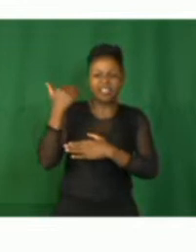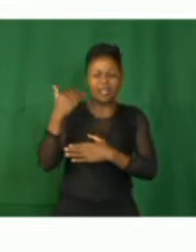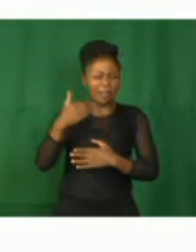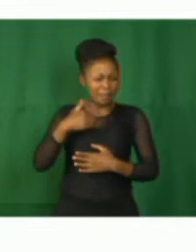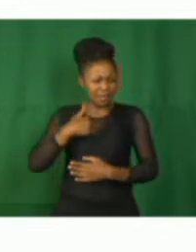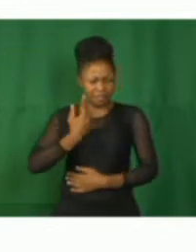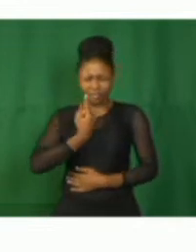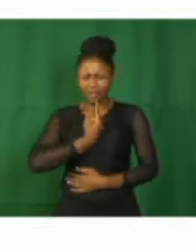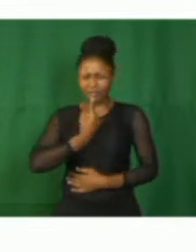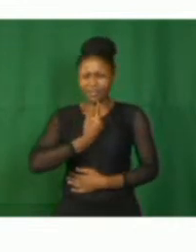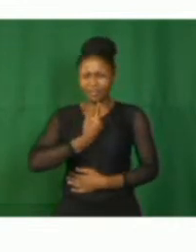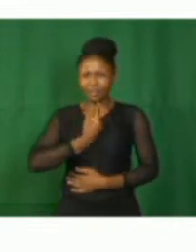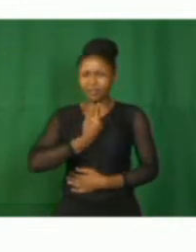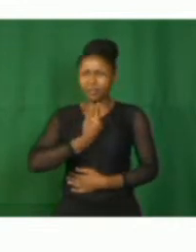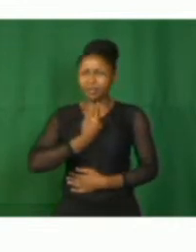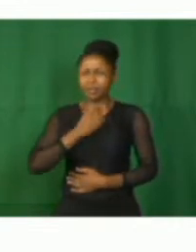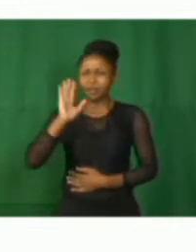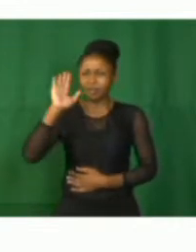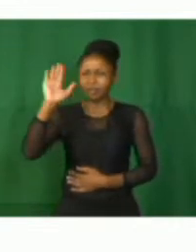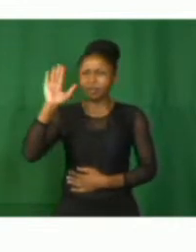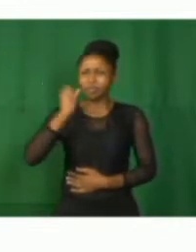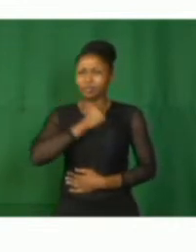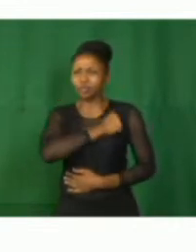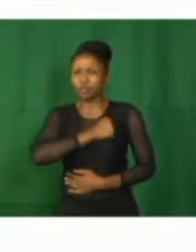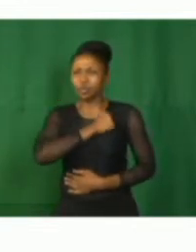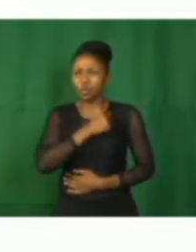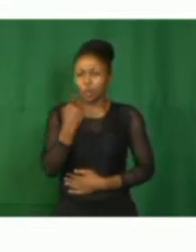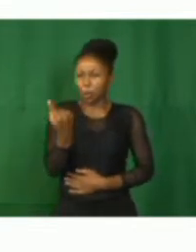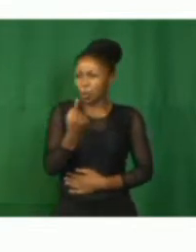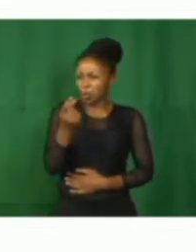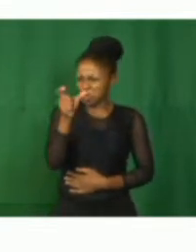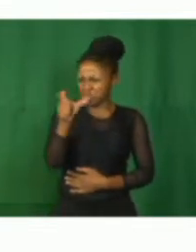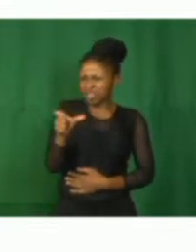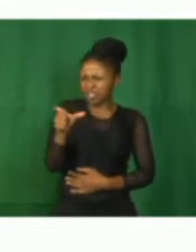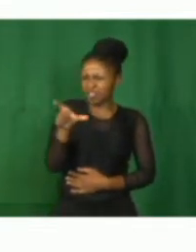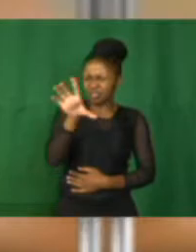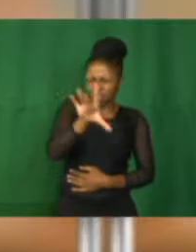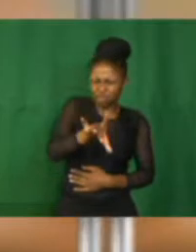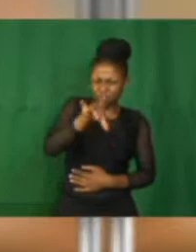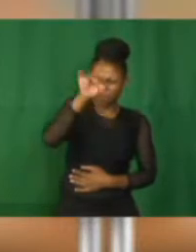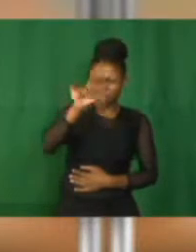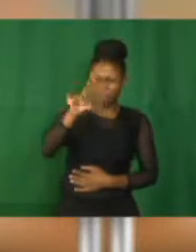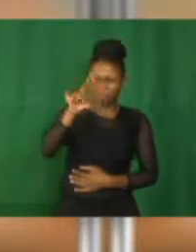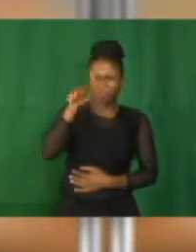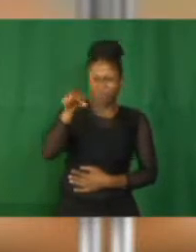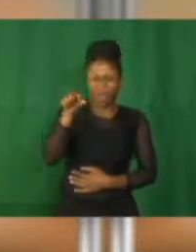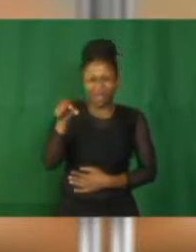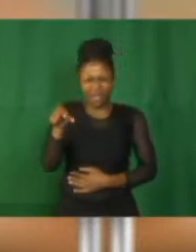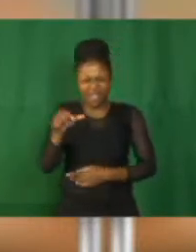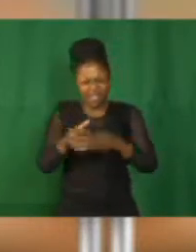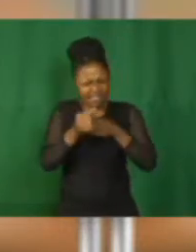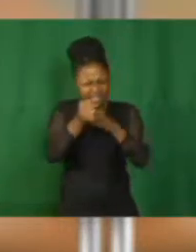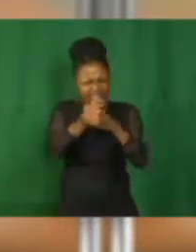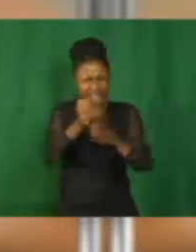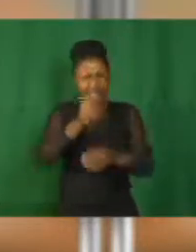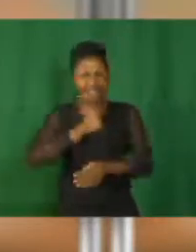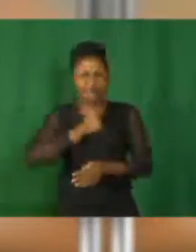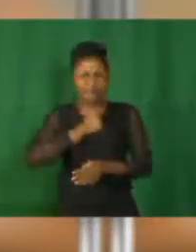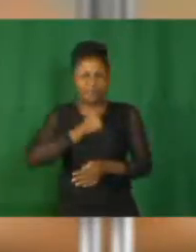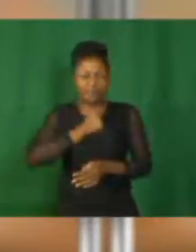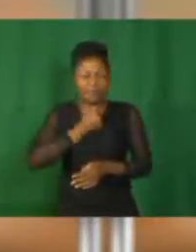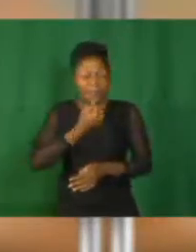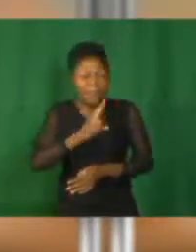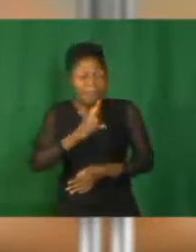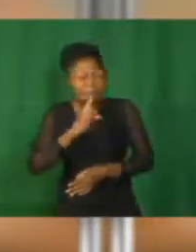going to ask him, sorry Peter, who made you our head prefect? But then it took guts for Peter